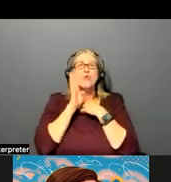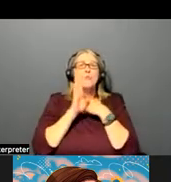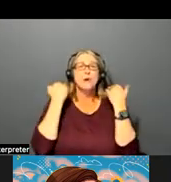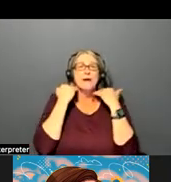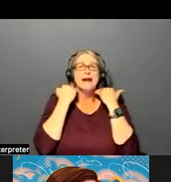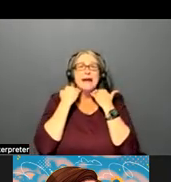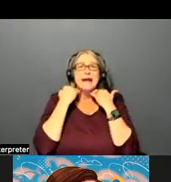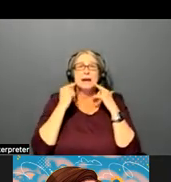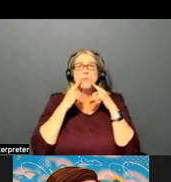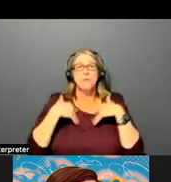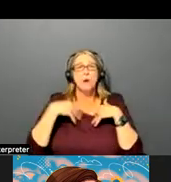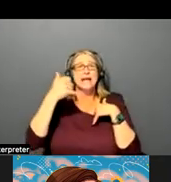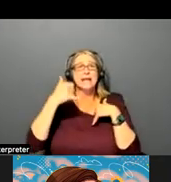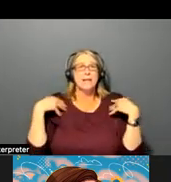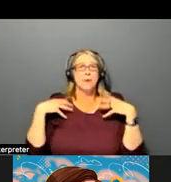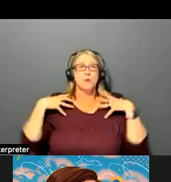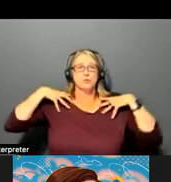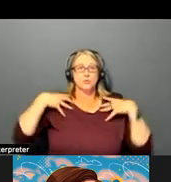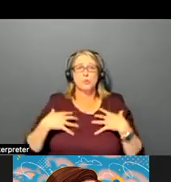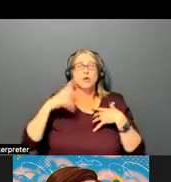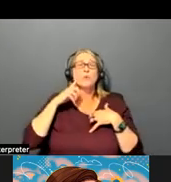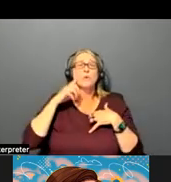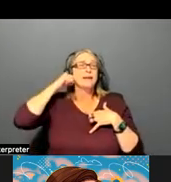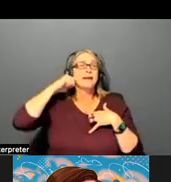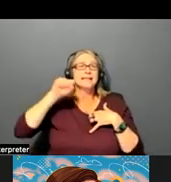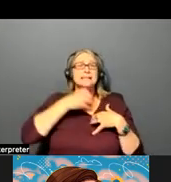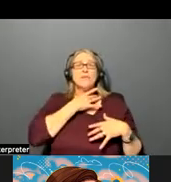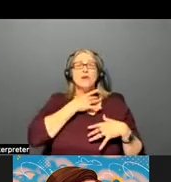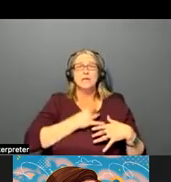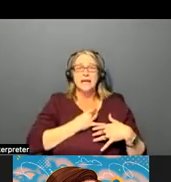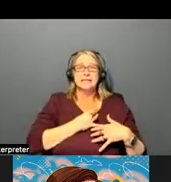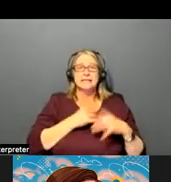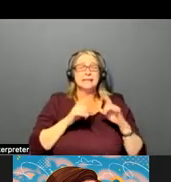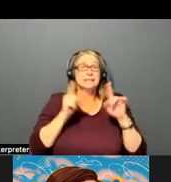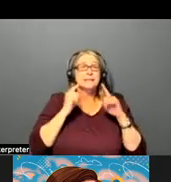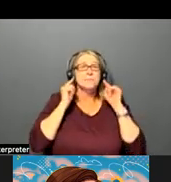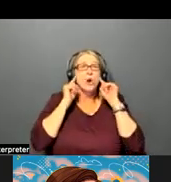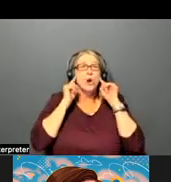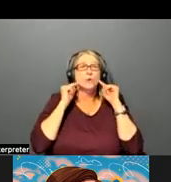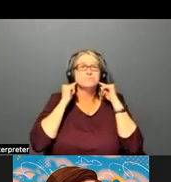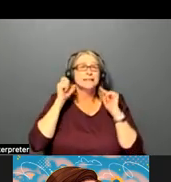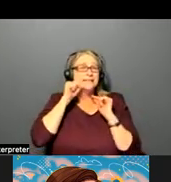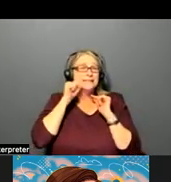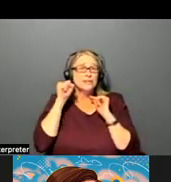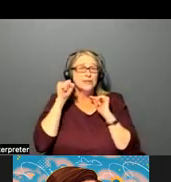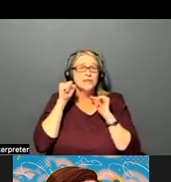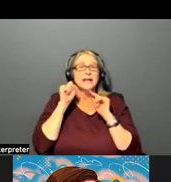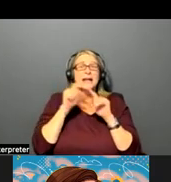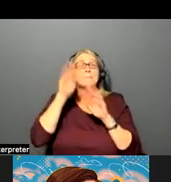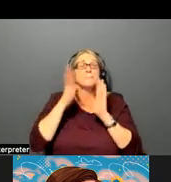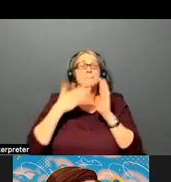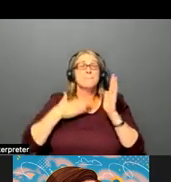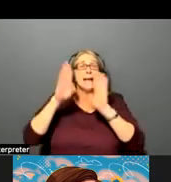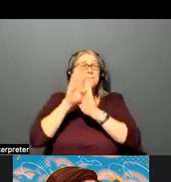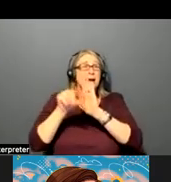am wearing a yellow sweater with a silver necklace and some small silver earrings. And my background,